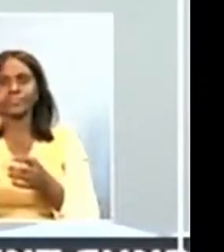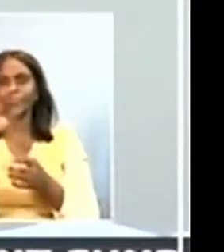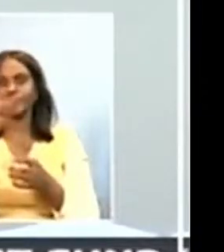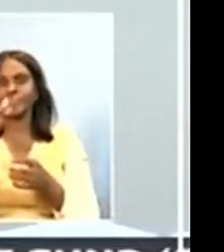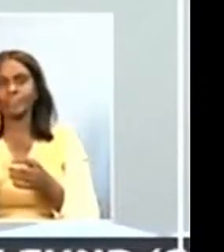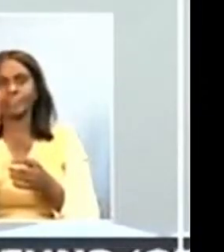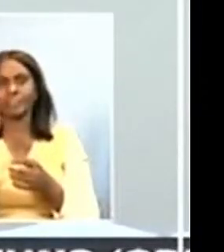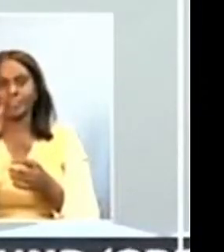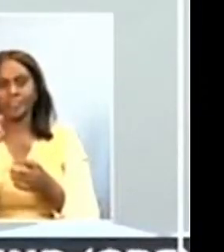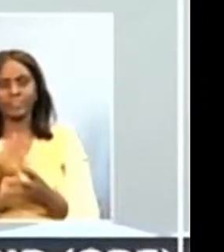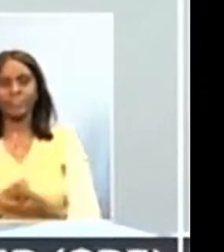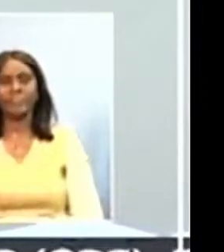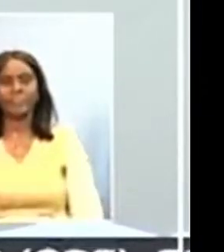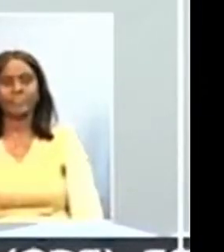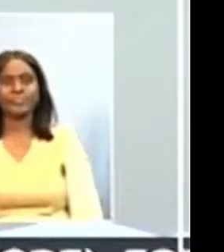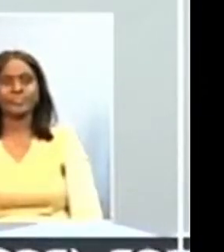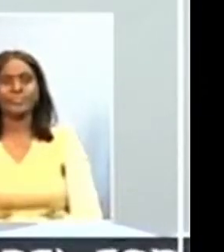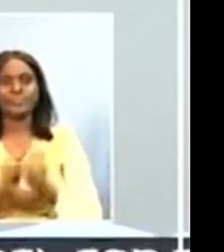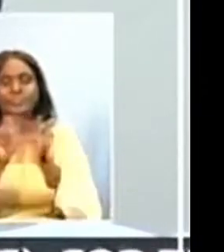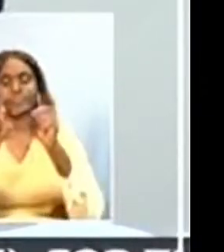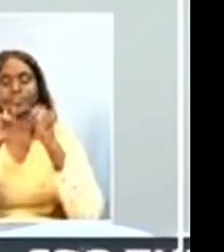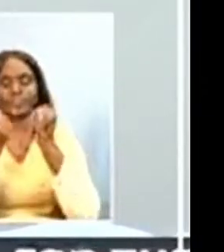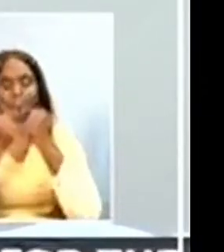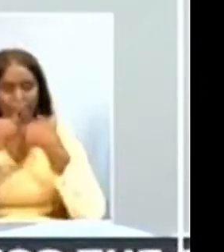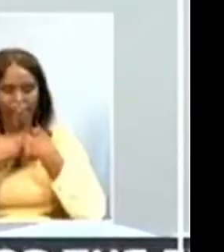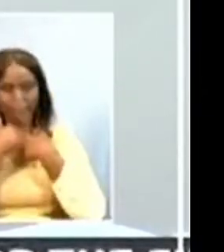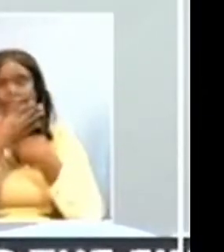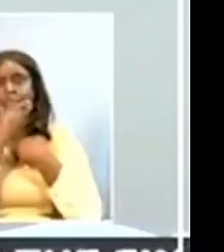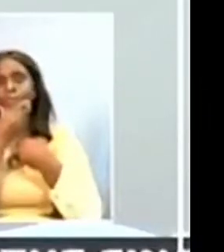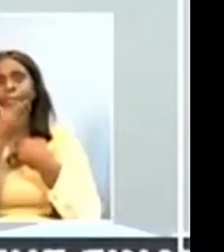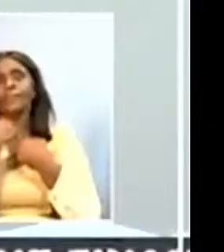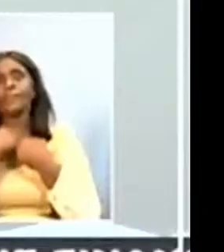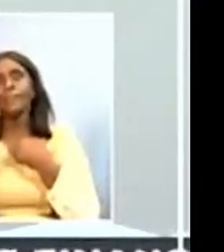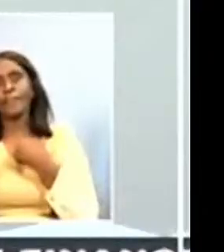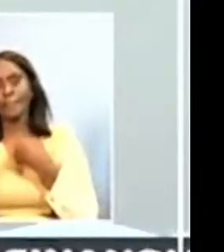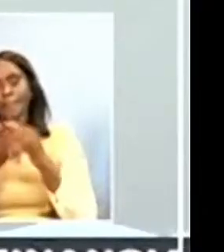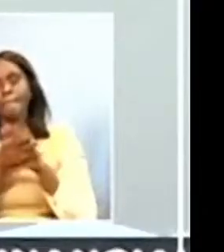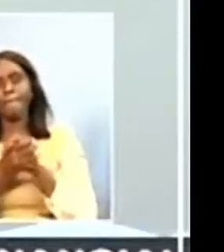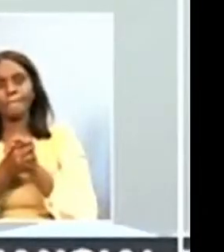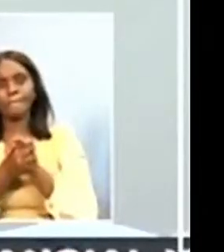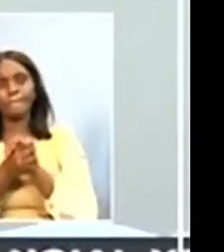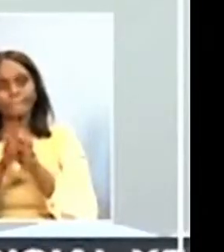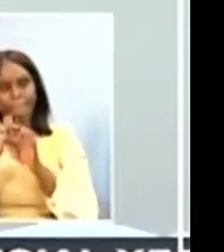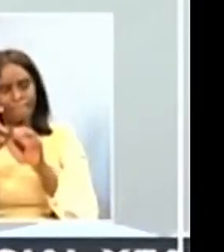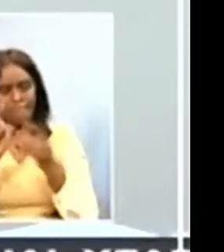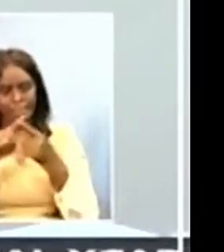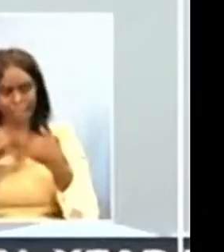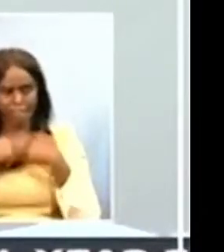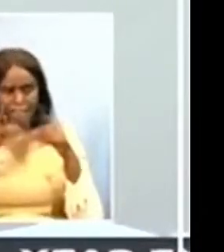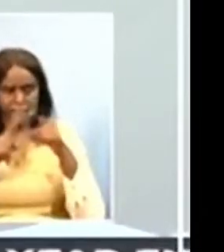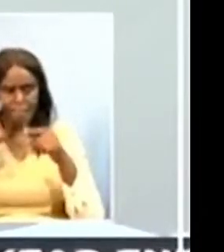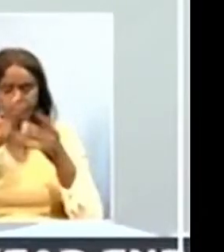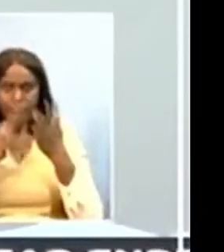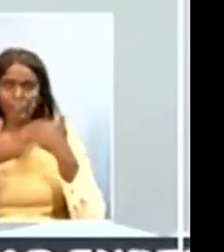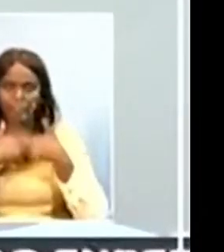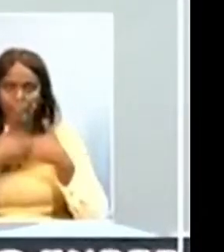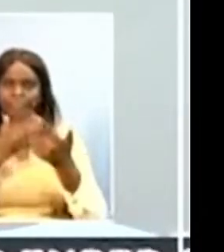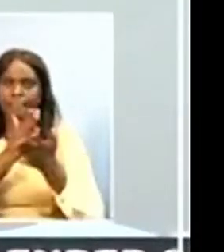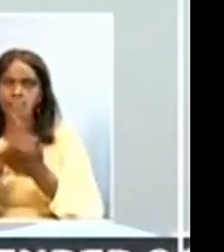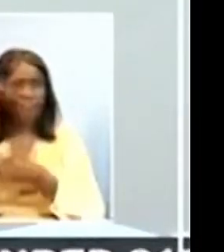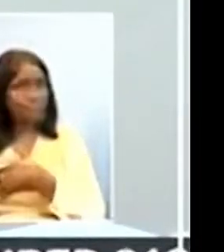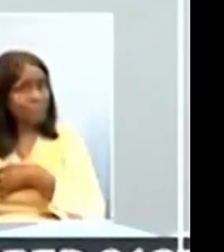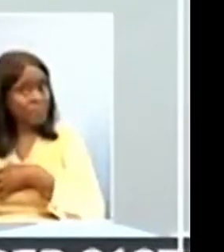there. That's why we have the commission there. So we need to have people who have the right